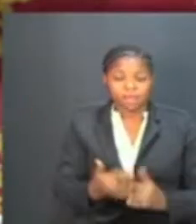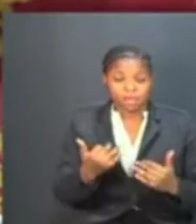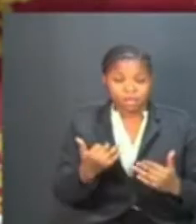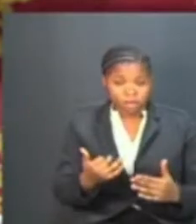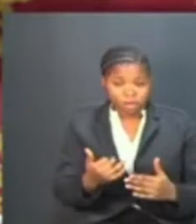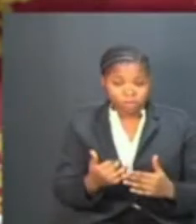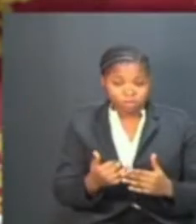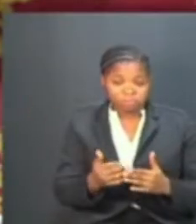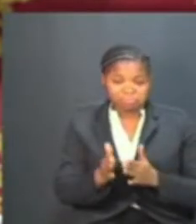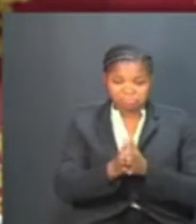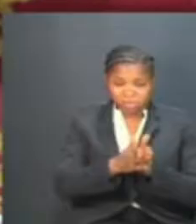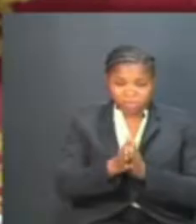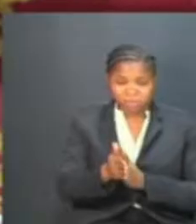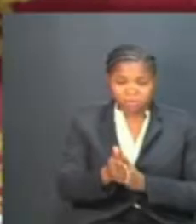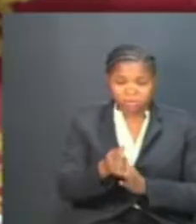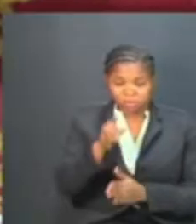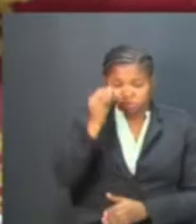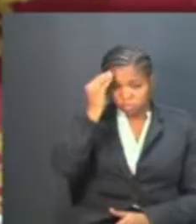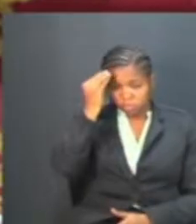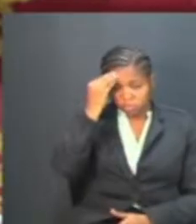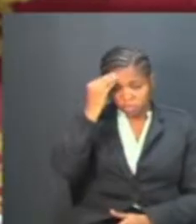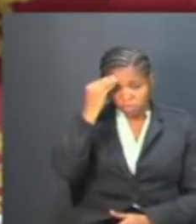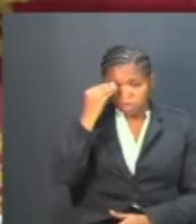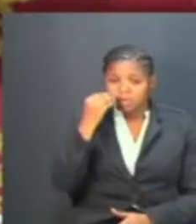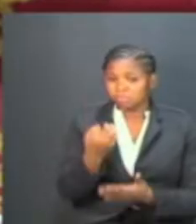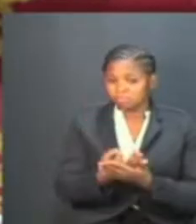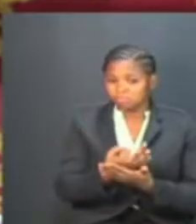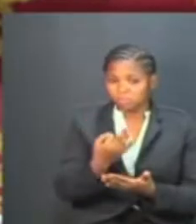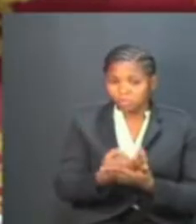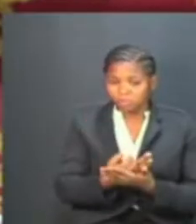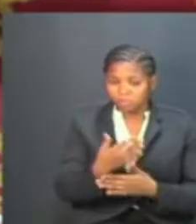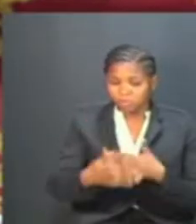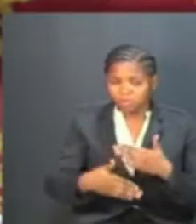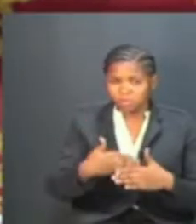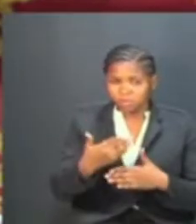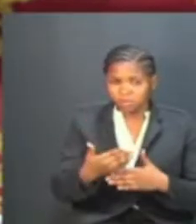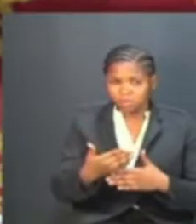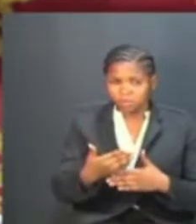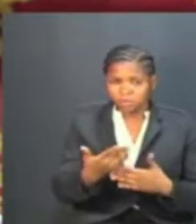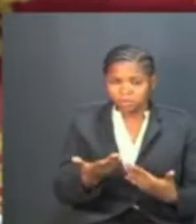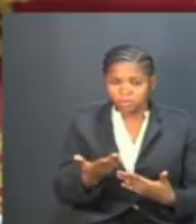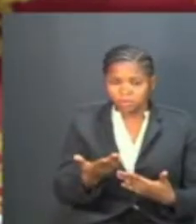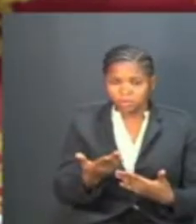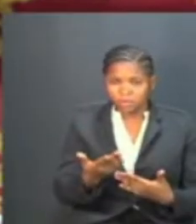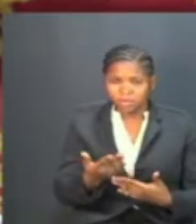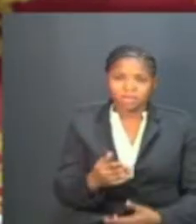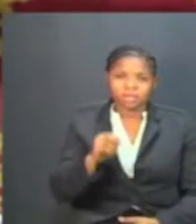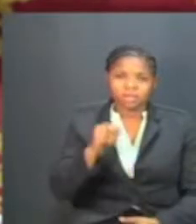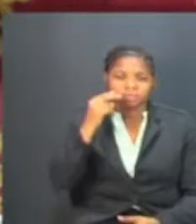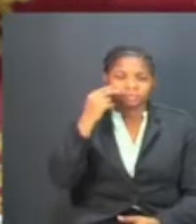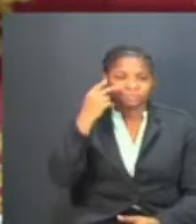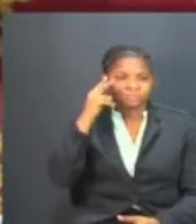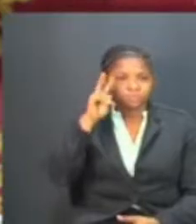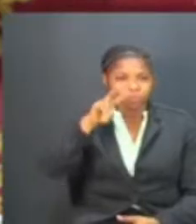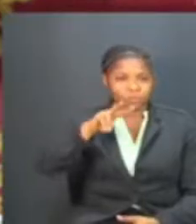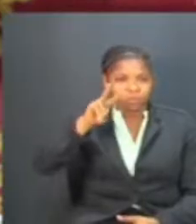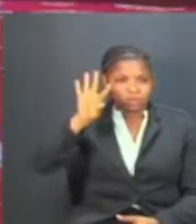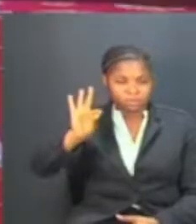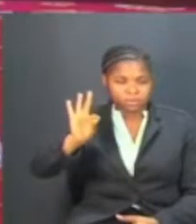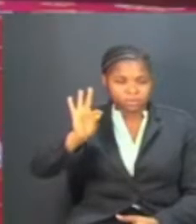the financial progress on this project is 25.9%.